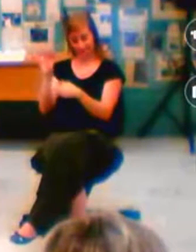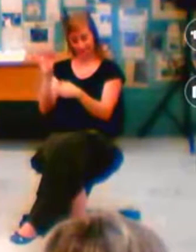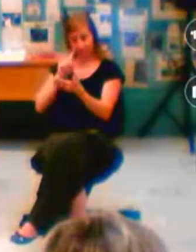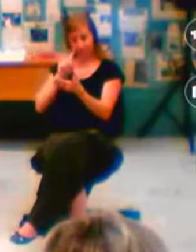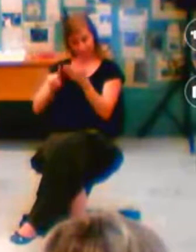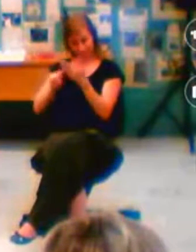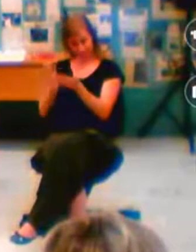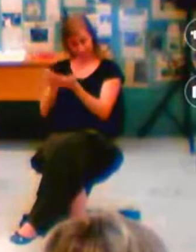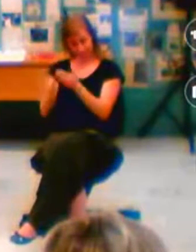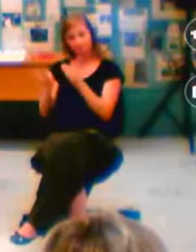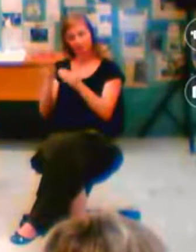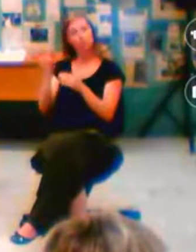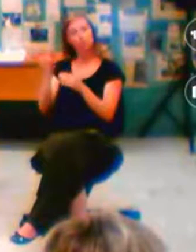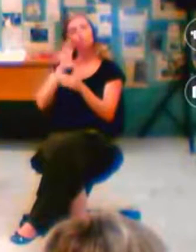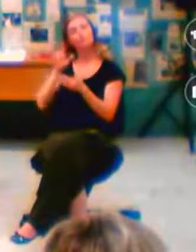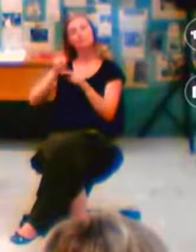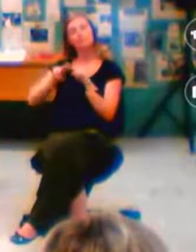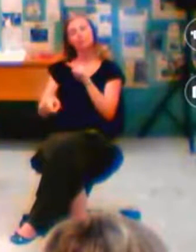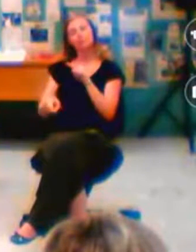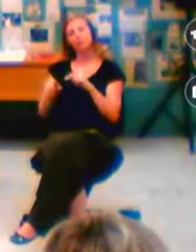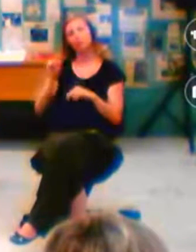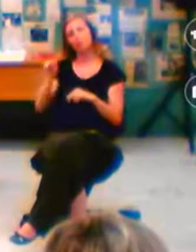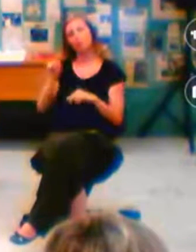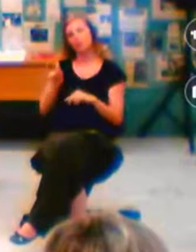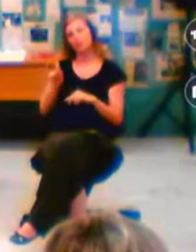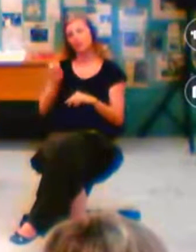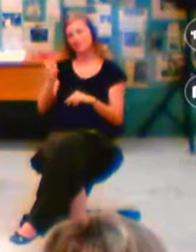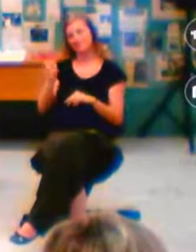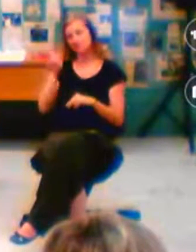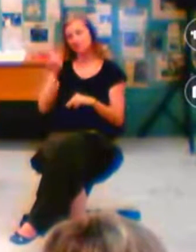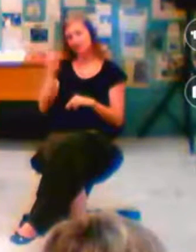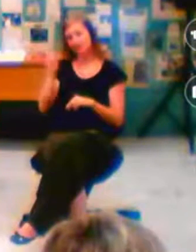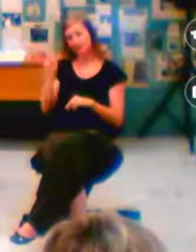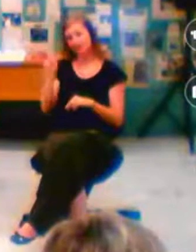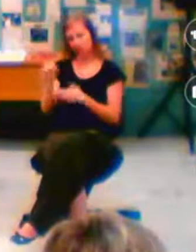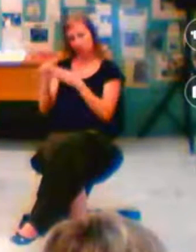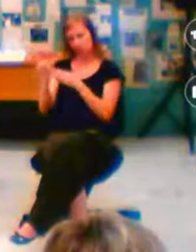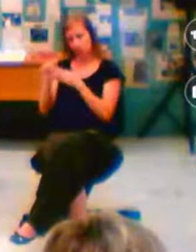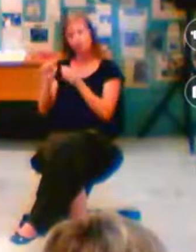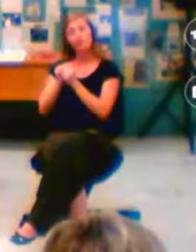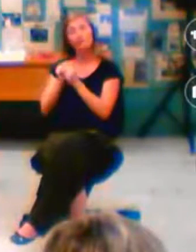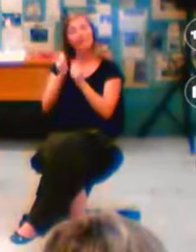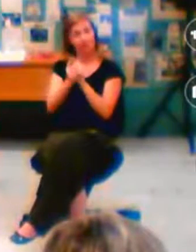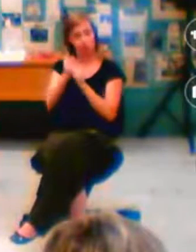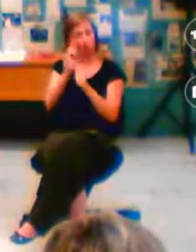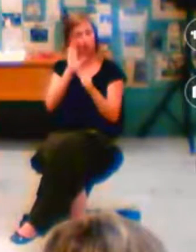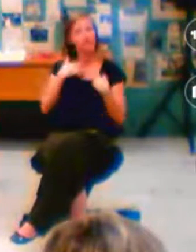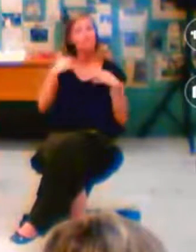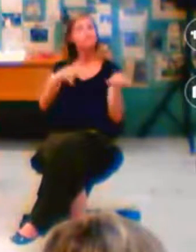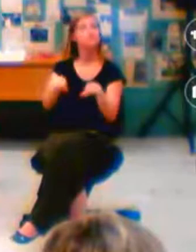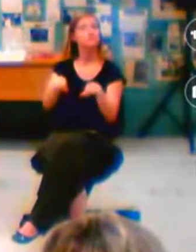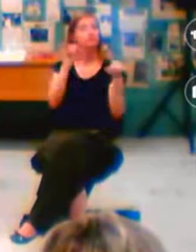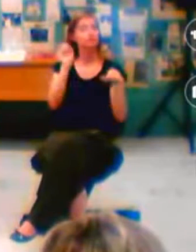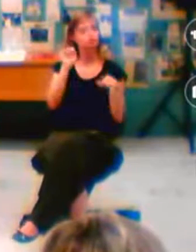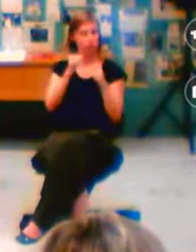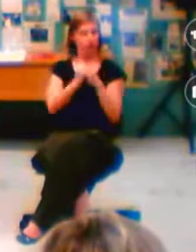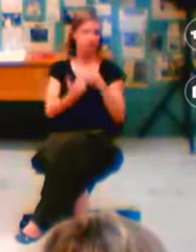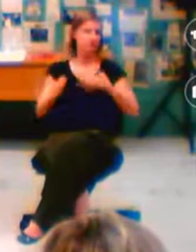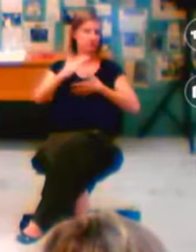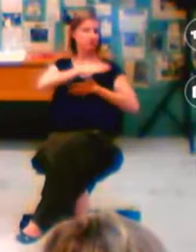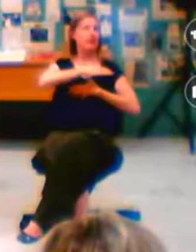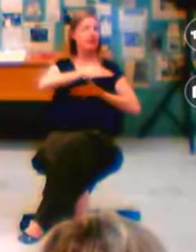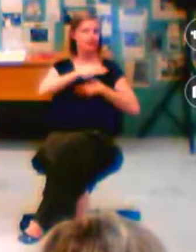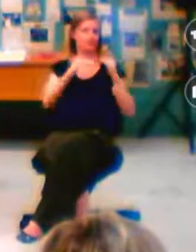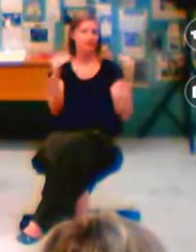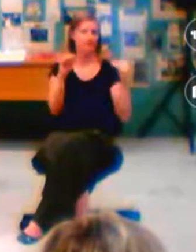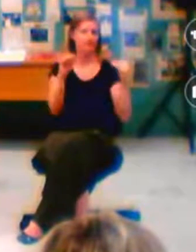And Mark is correct. The analysis done on a single-payer plan in the state of Colorado in 2007 indicated at that time